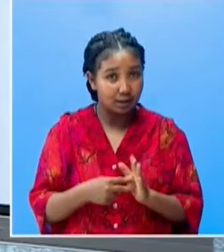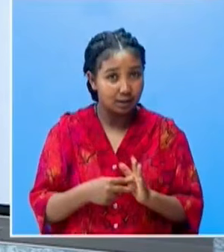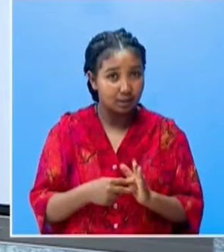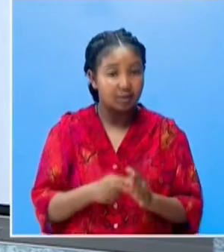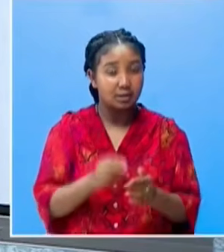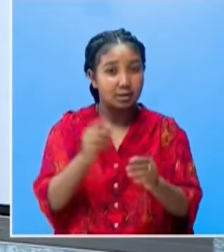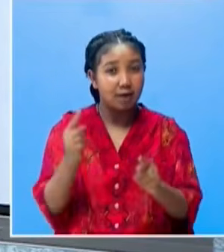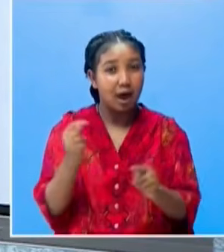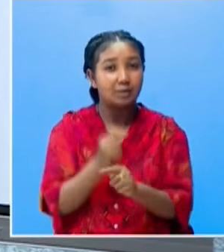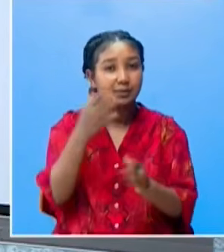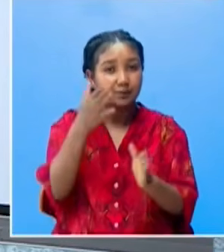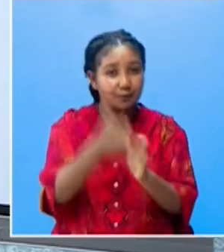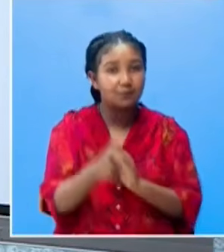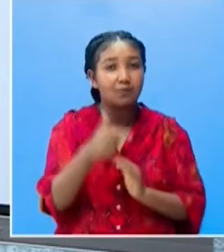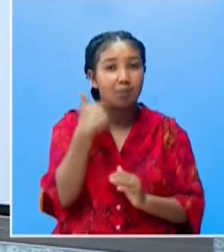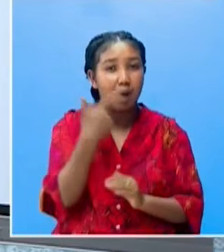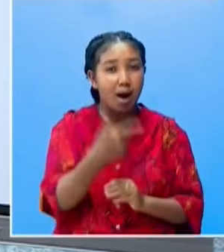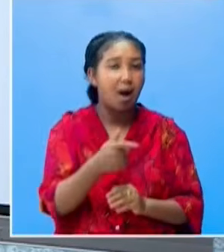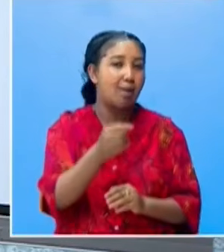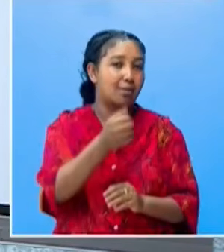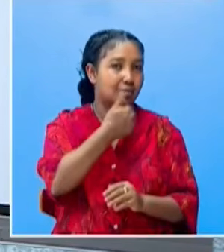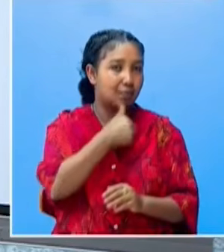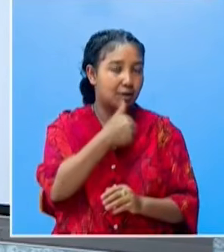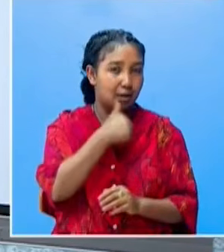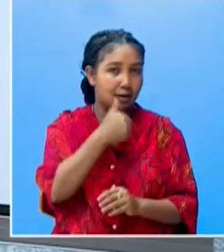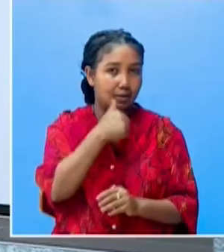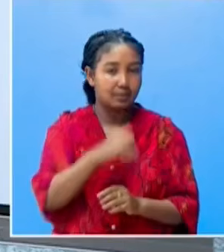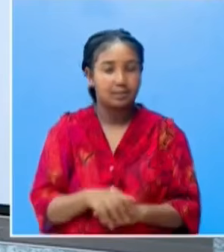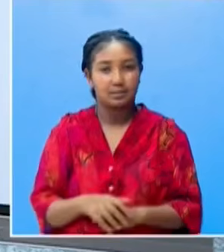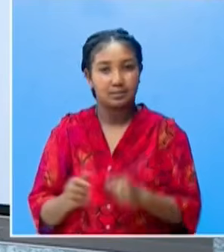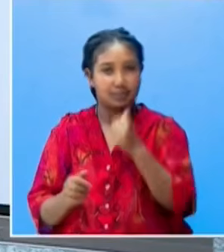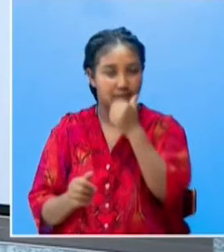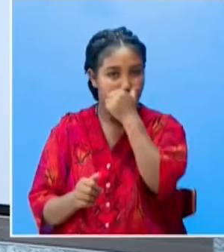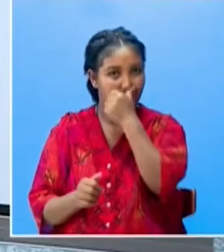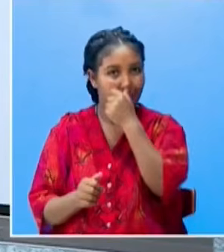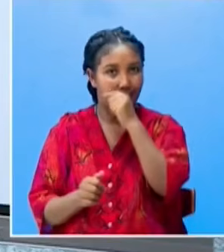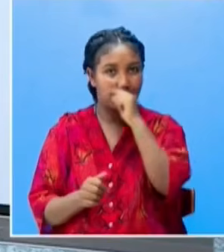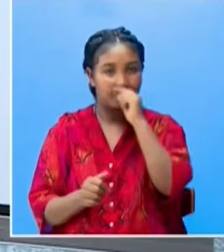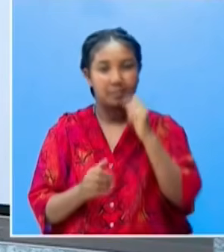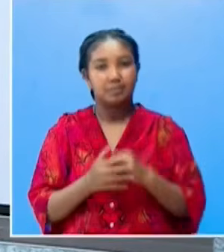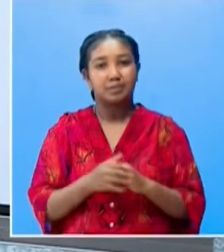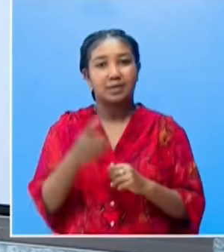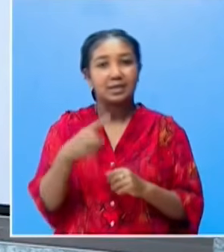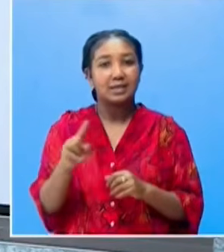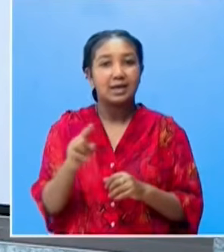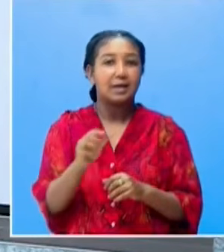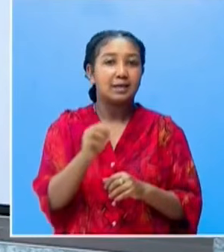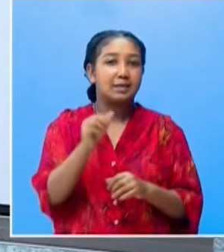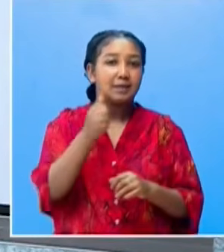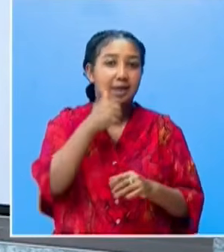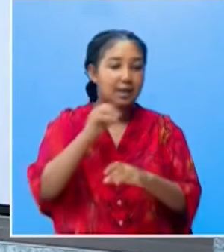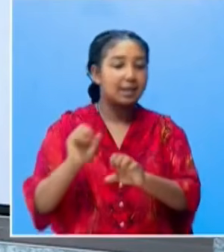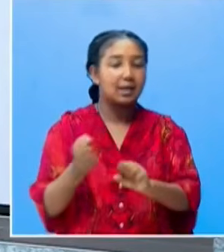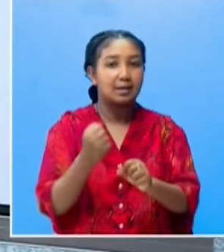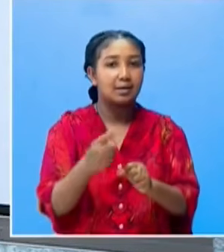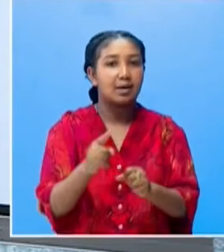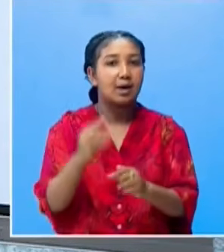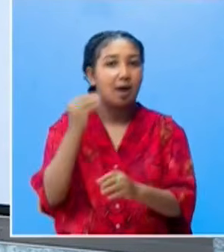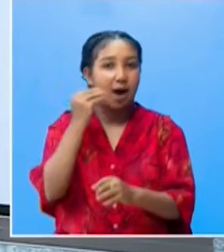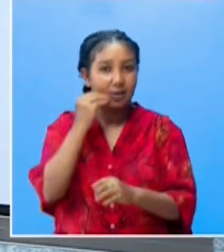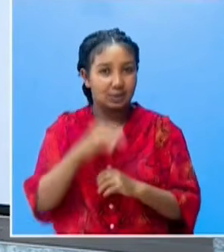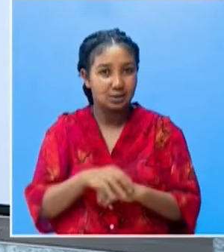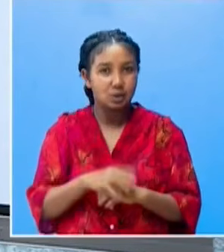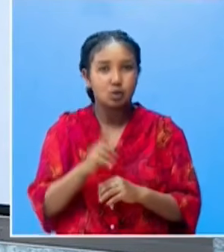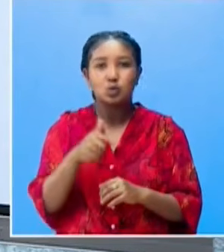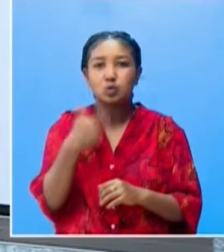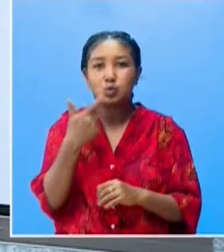the action clean is performed by our subject, the girl. The girl cleans the house. Who